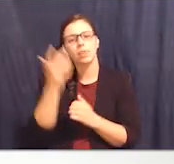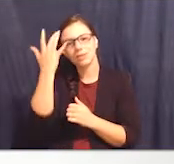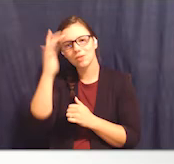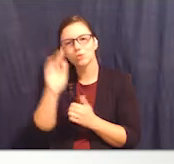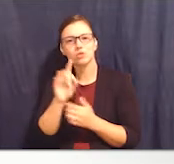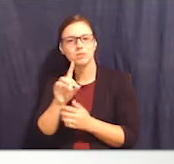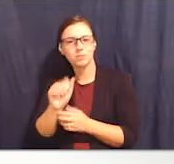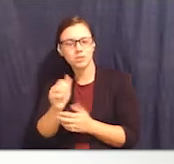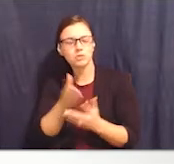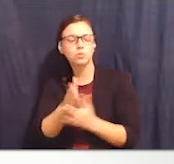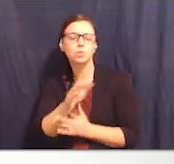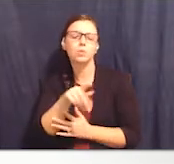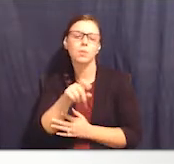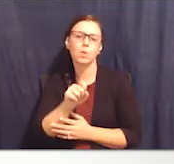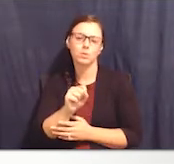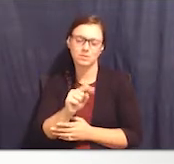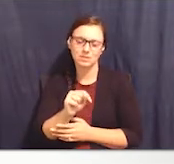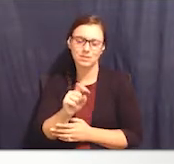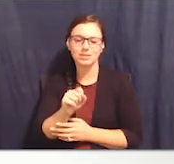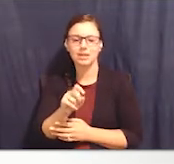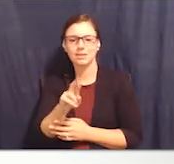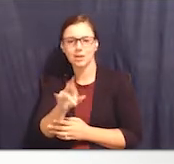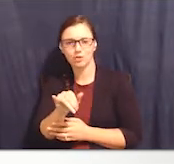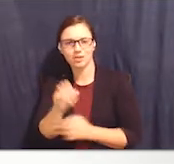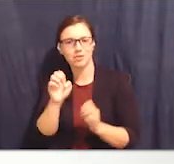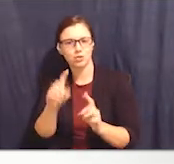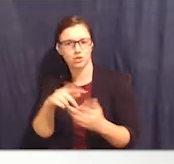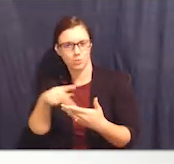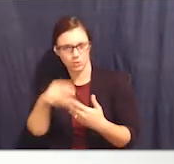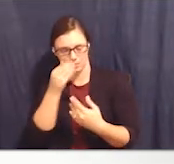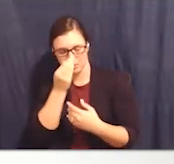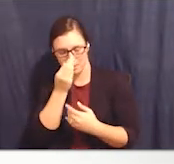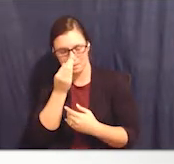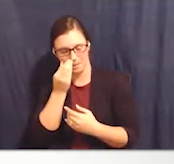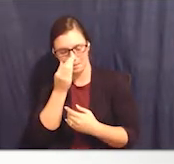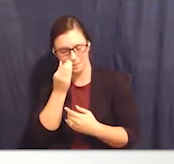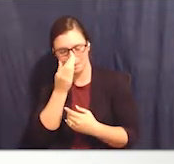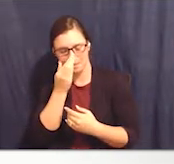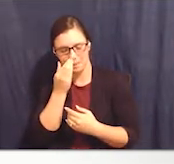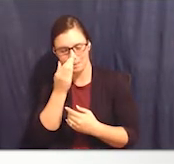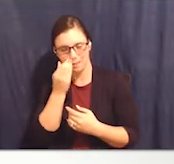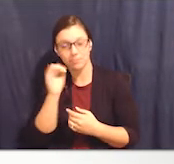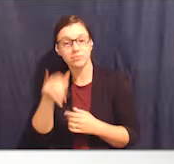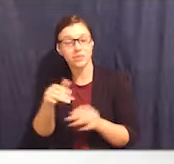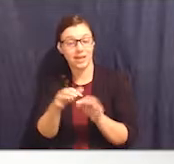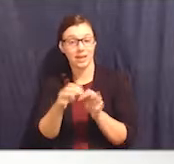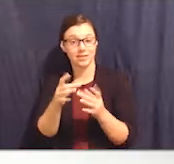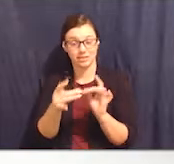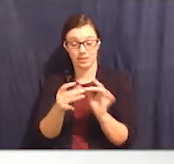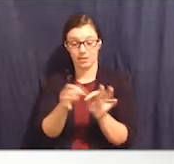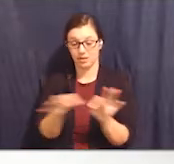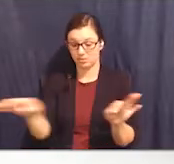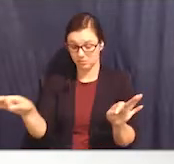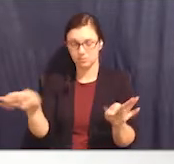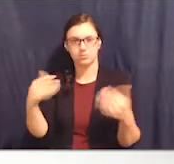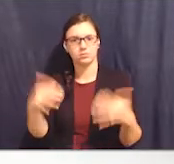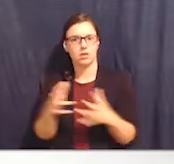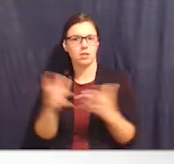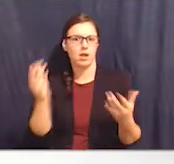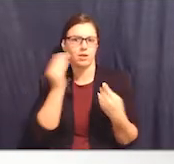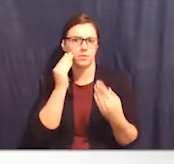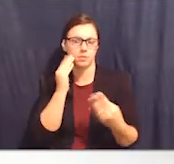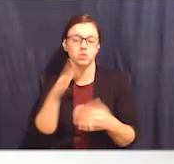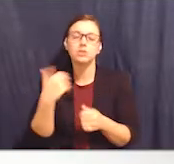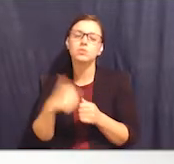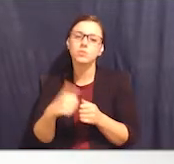public and private institutions of higher education, not-for-profit, accredited, universities, state colleges, technical colleges, and